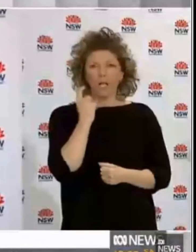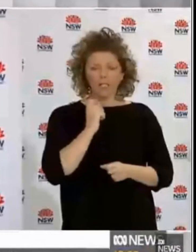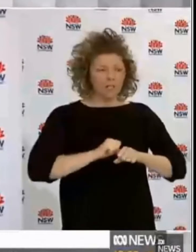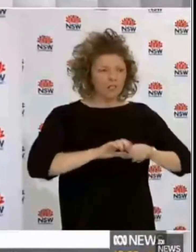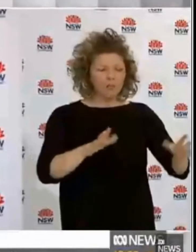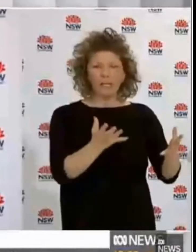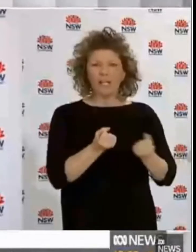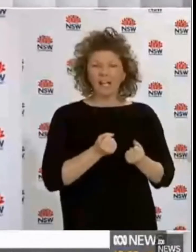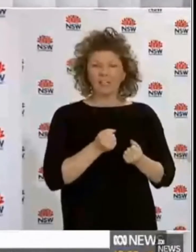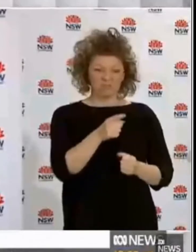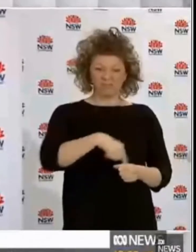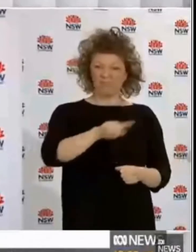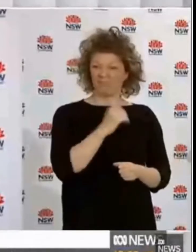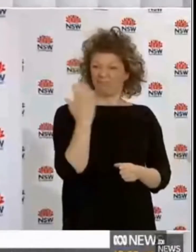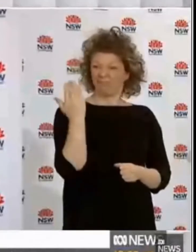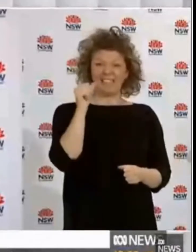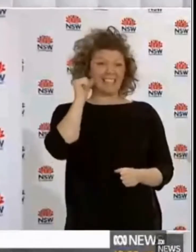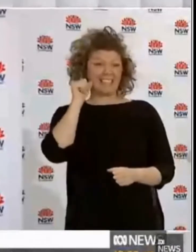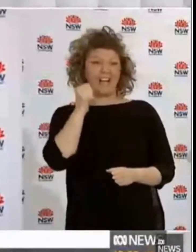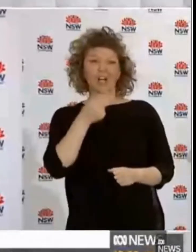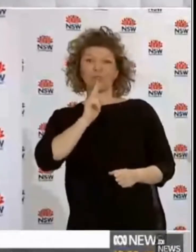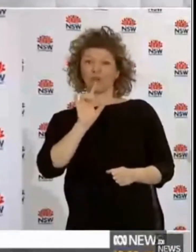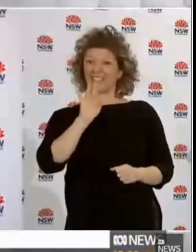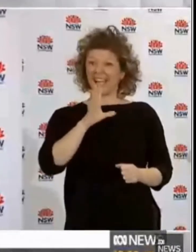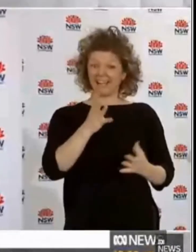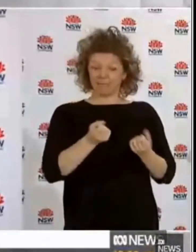of the 210 locally acquired cases,